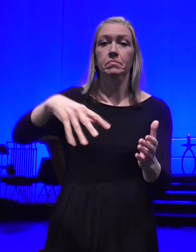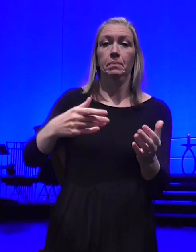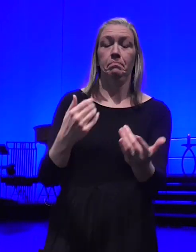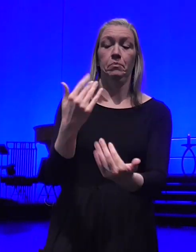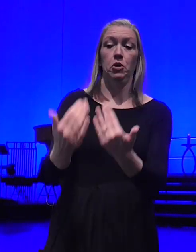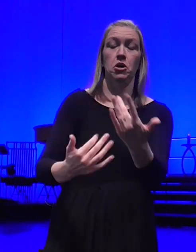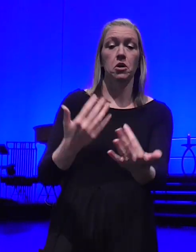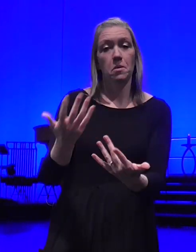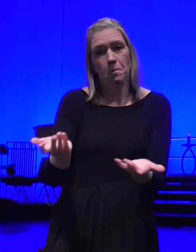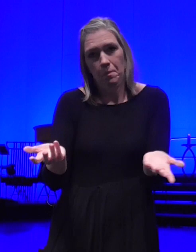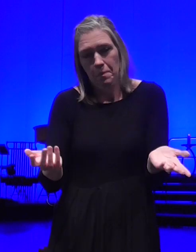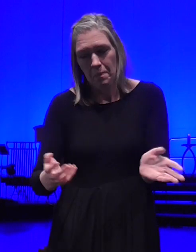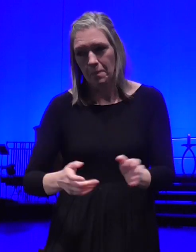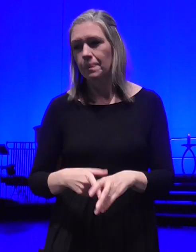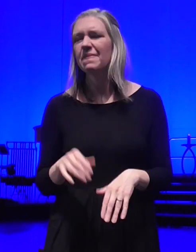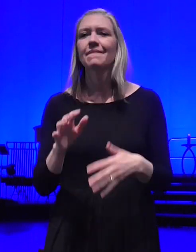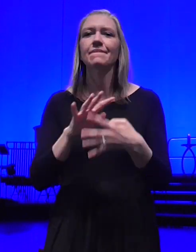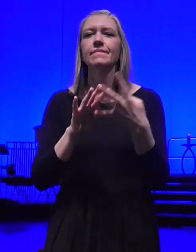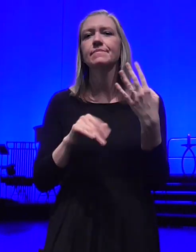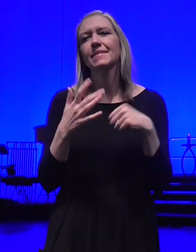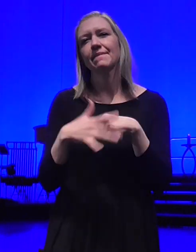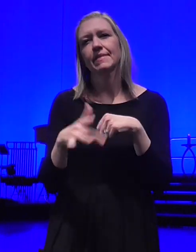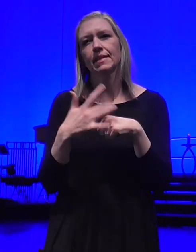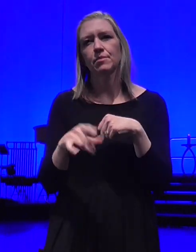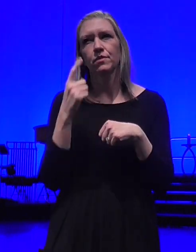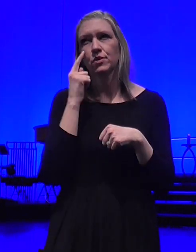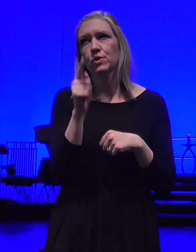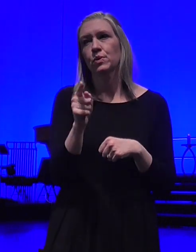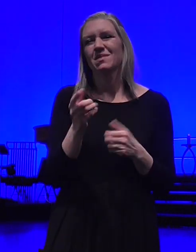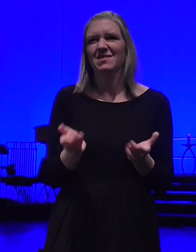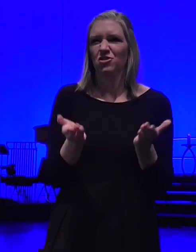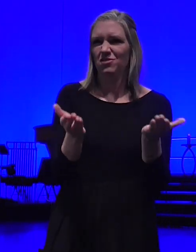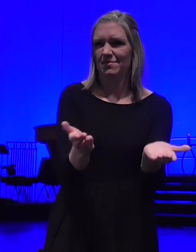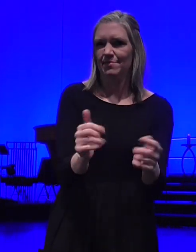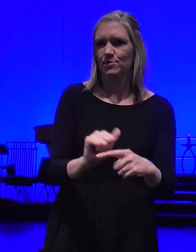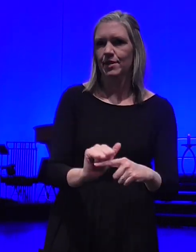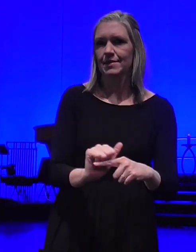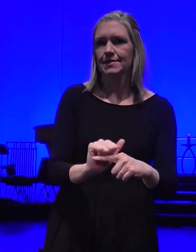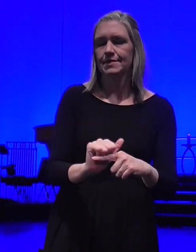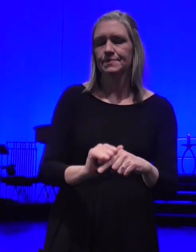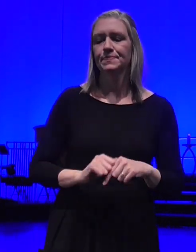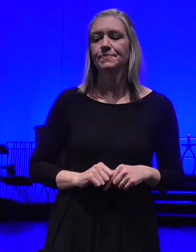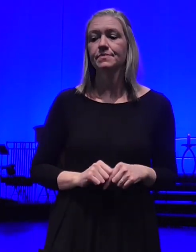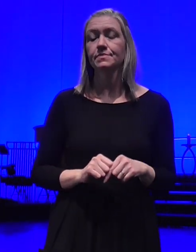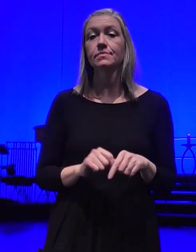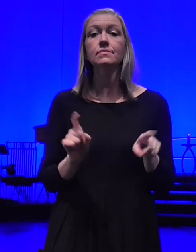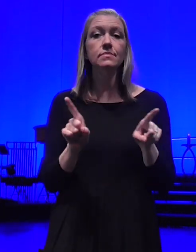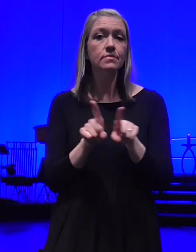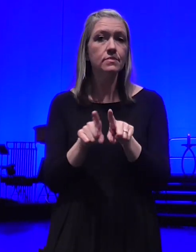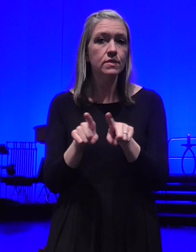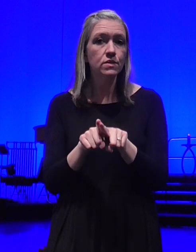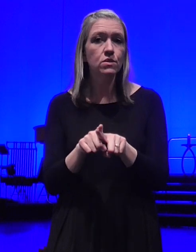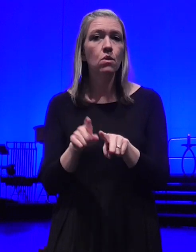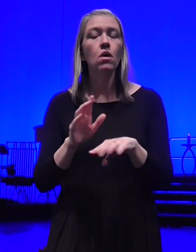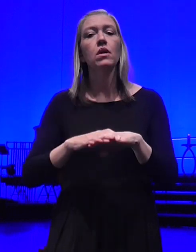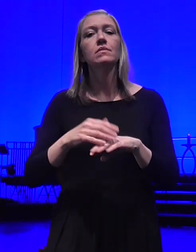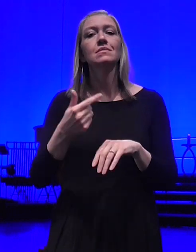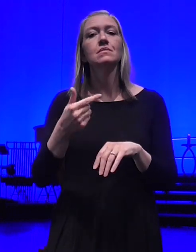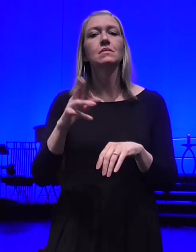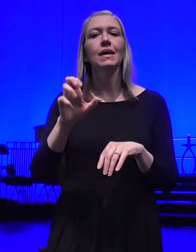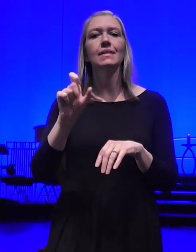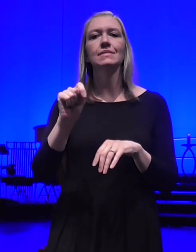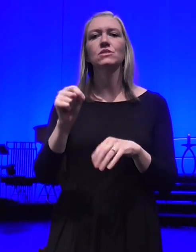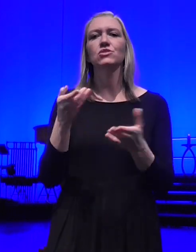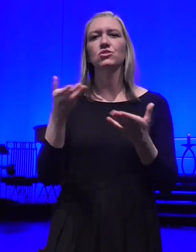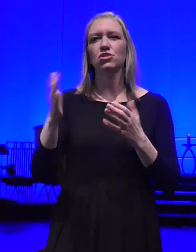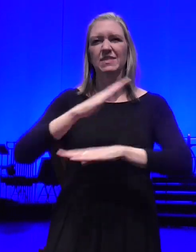are available for you. This is a suggested practice. But in addition, I have put out on the guest services counter